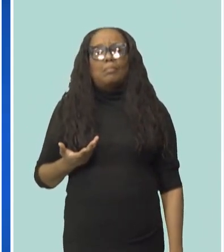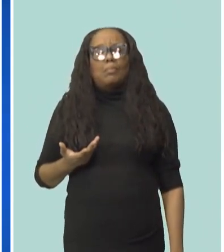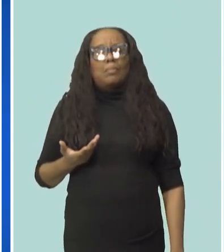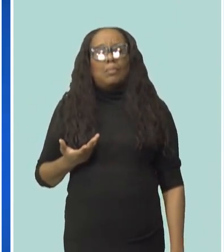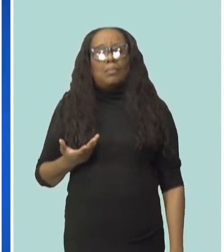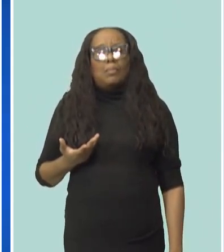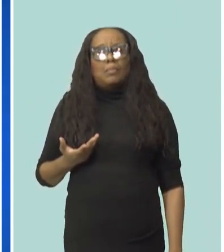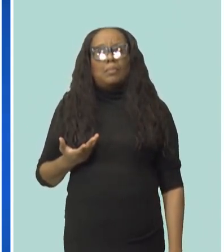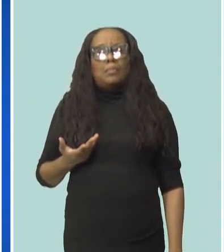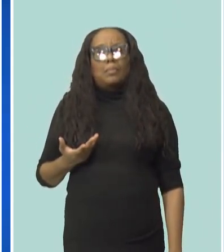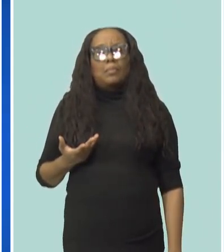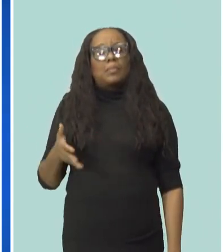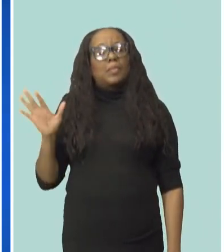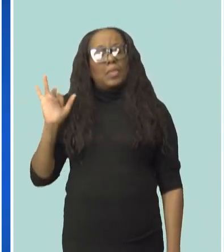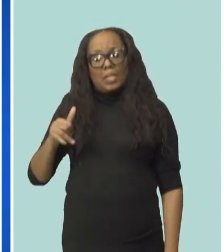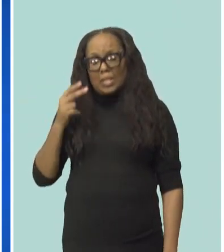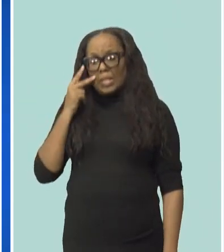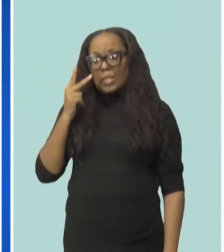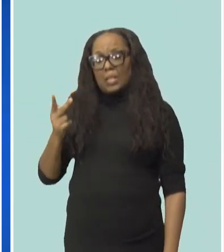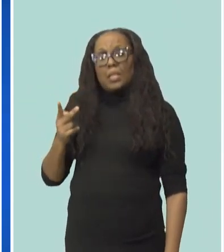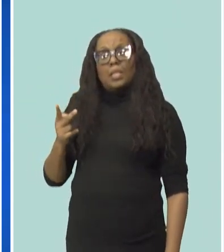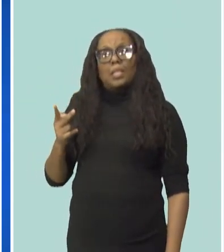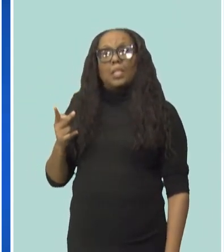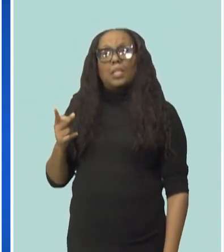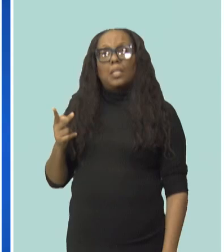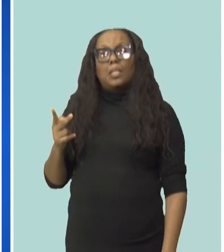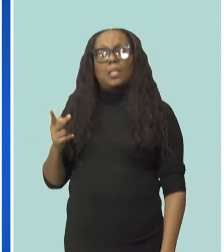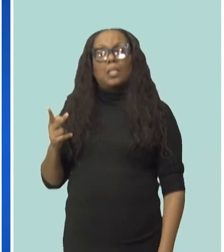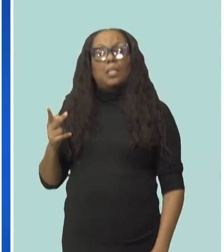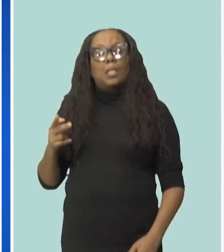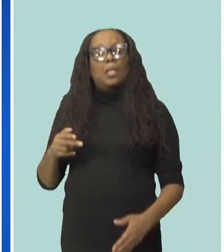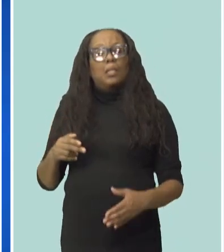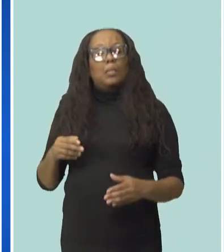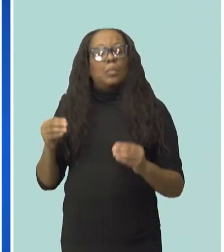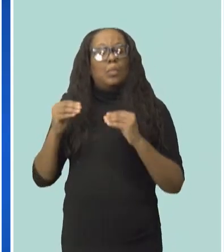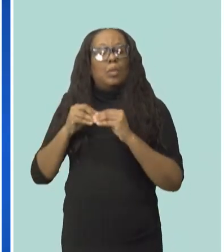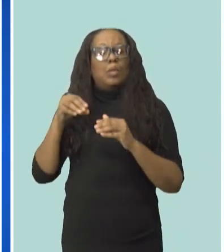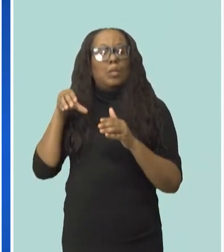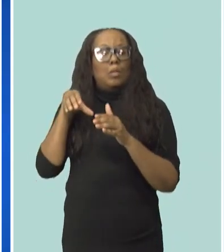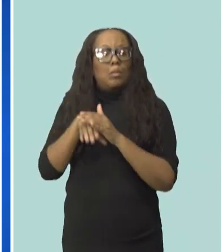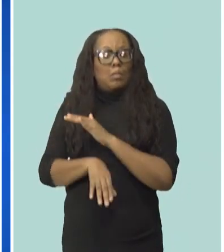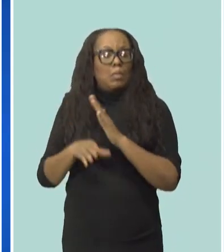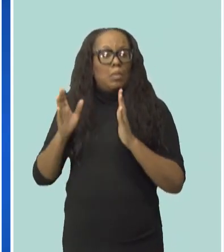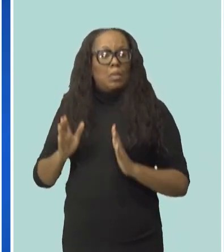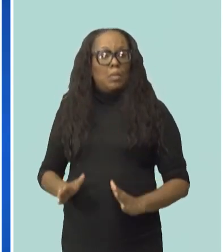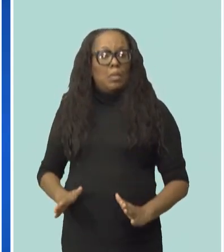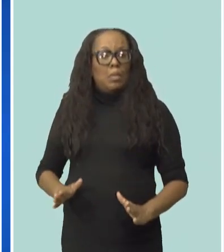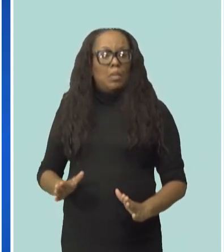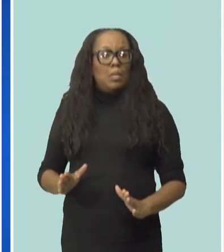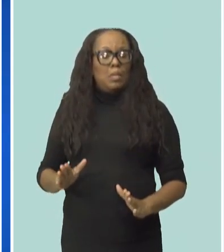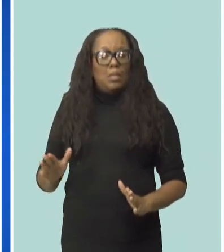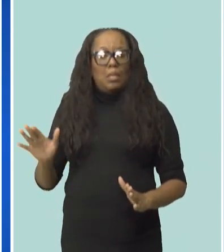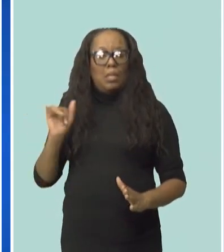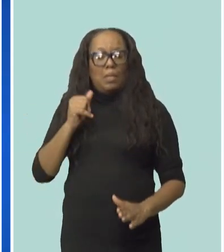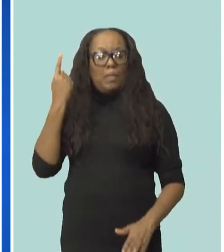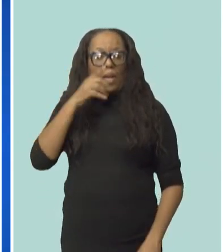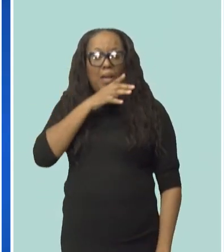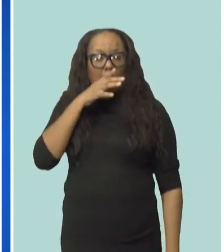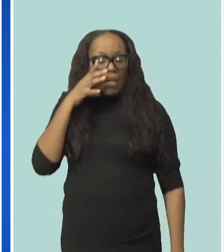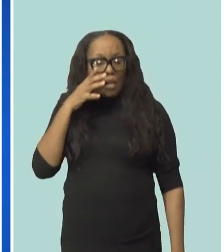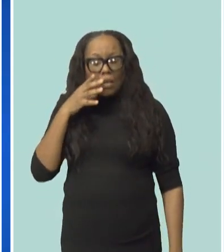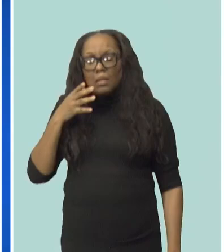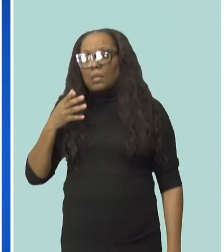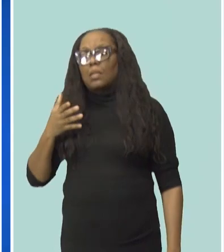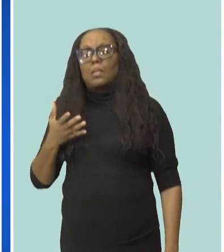what they have long recognized as an increased set of criminal activity in this area, and it has compelled